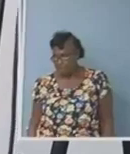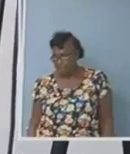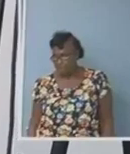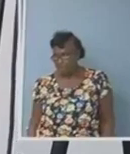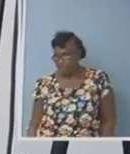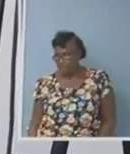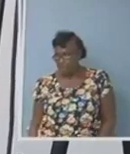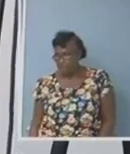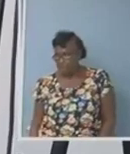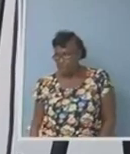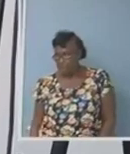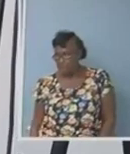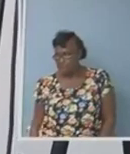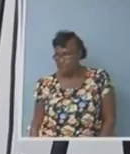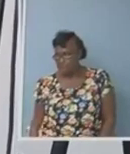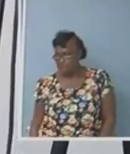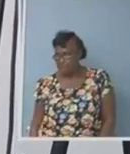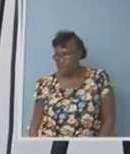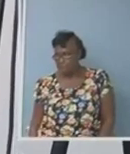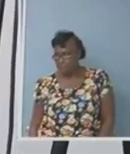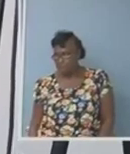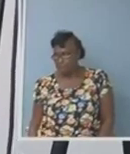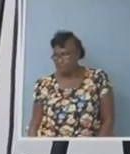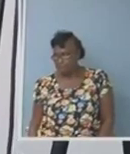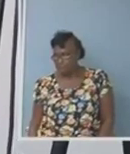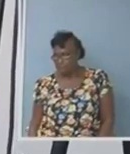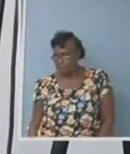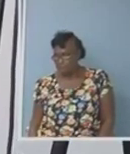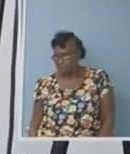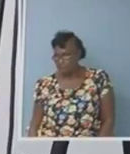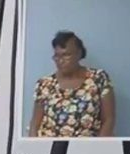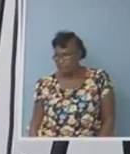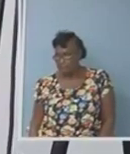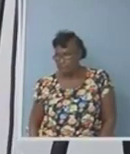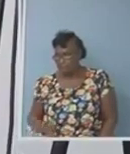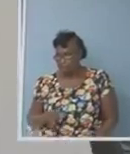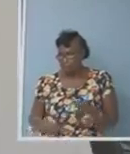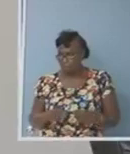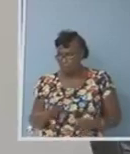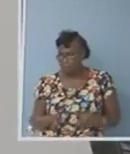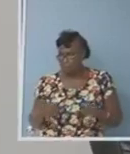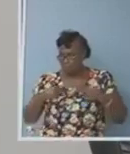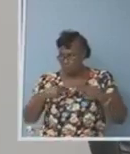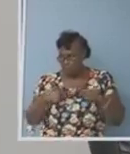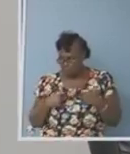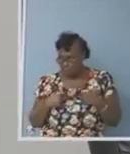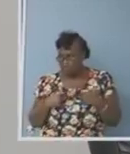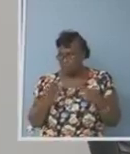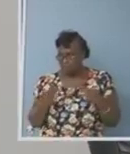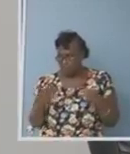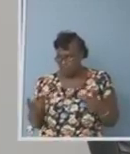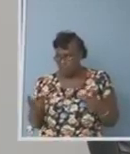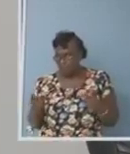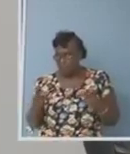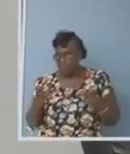Sorry, Madam Secretary. If it is you have information with regard to these persons, my advice would be if you can turn over the names, and we'll get the public